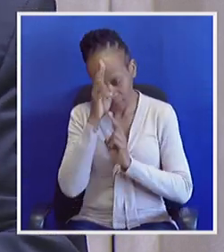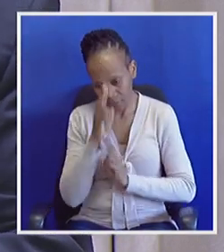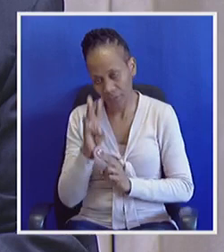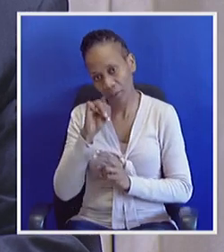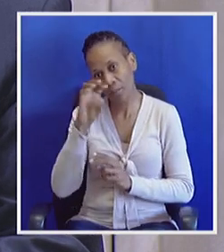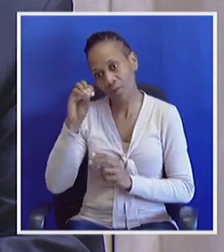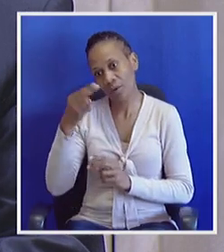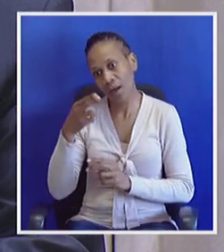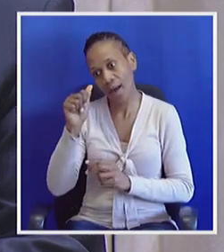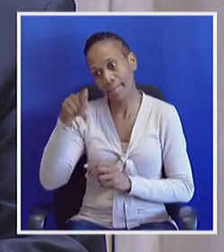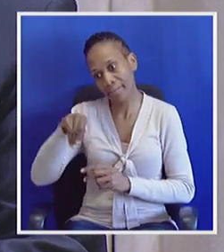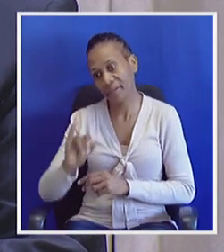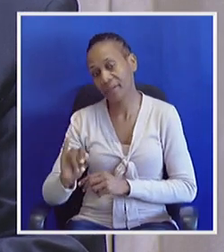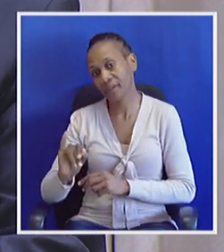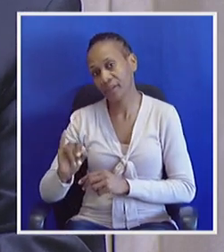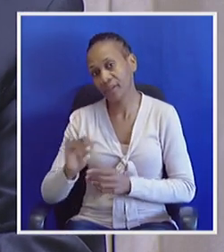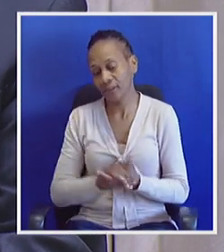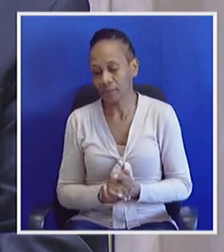Muhapi.